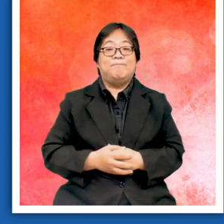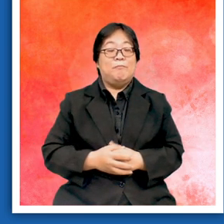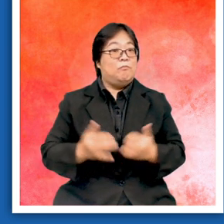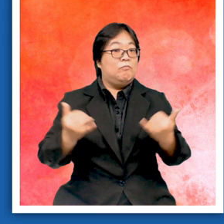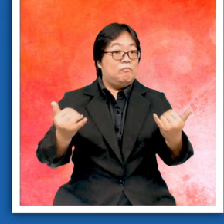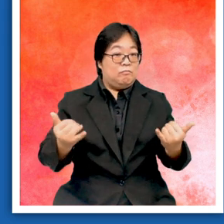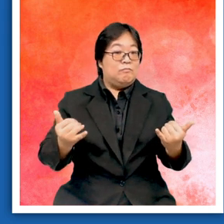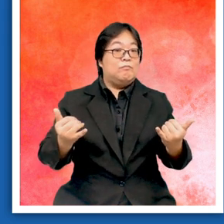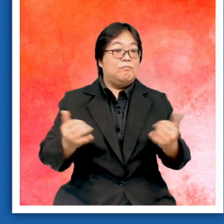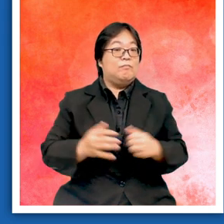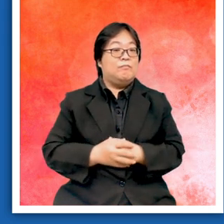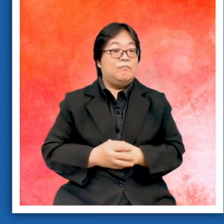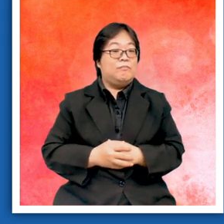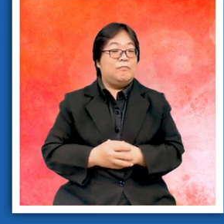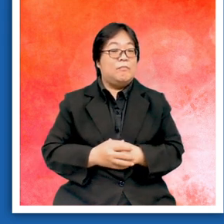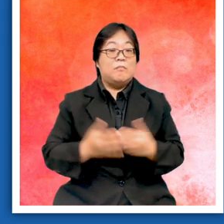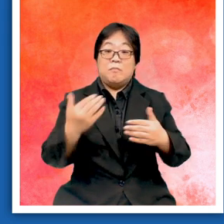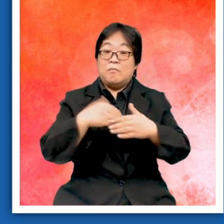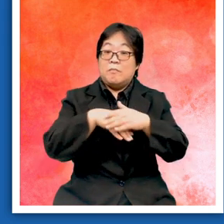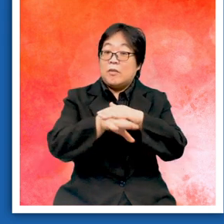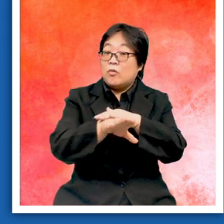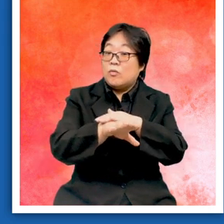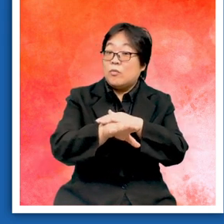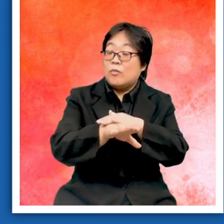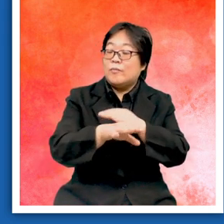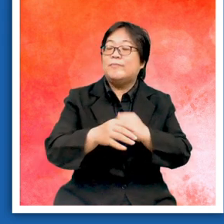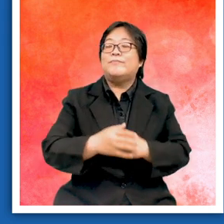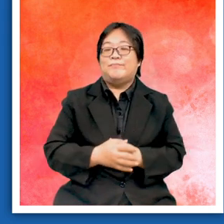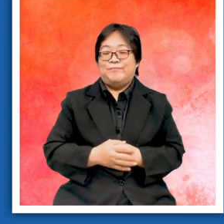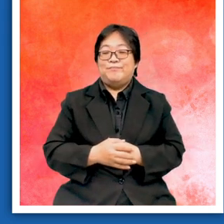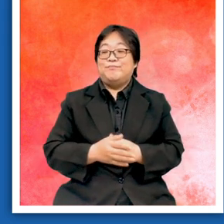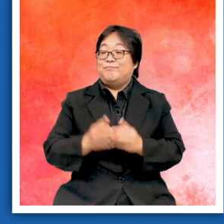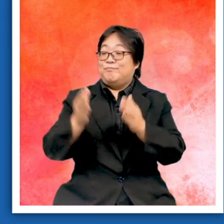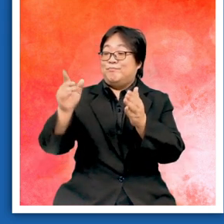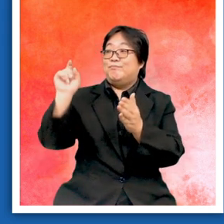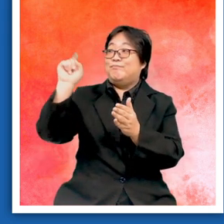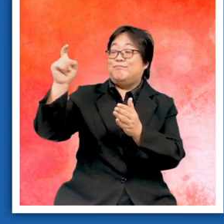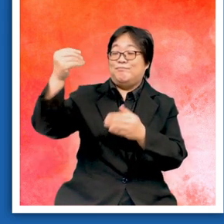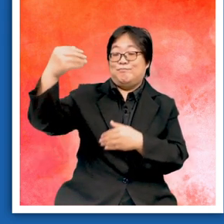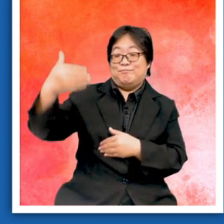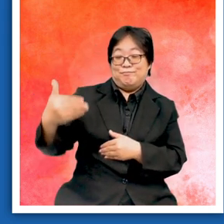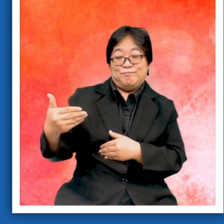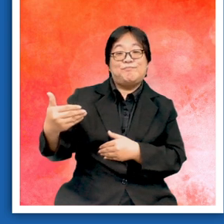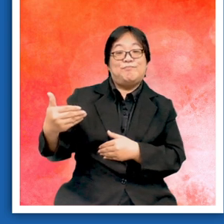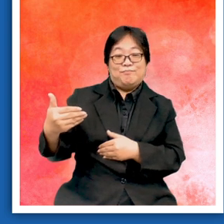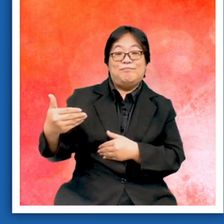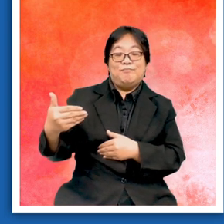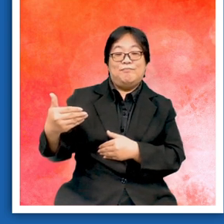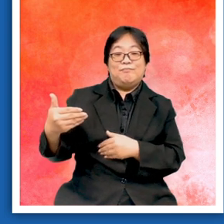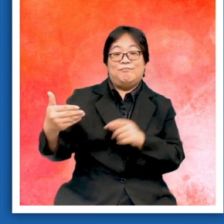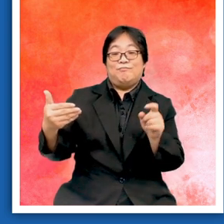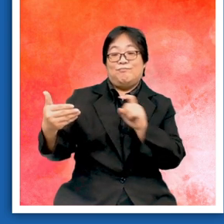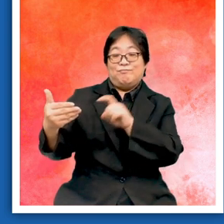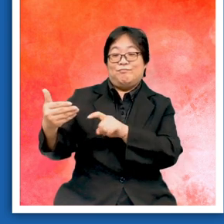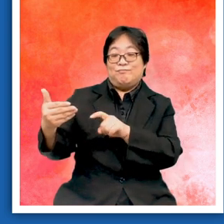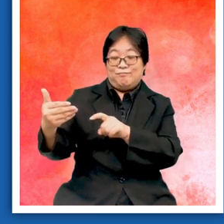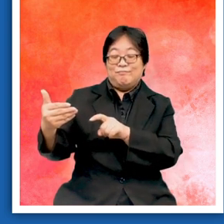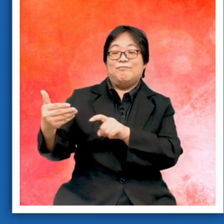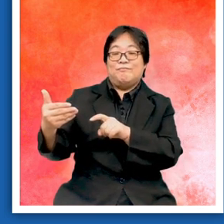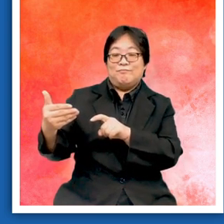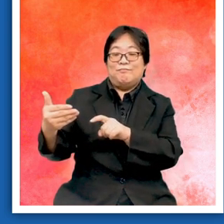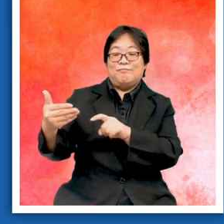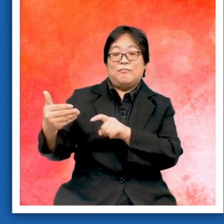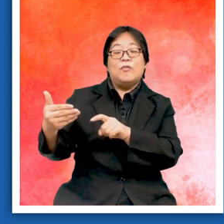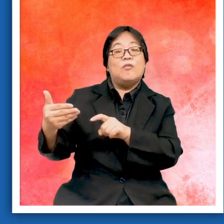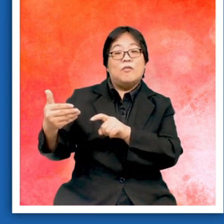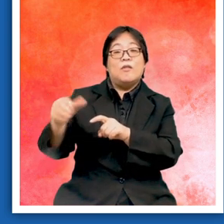Now, to log in, you just go here, log in, and then use the